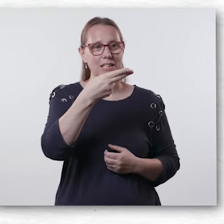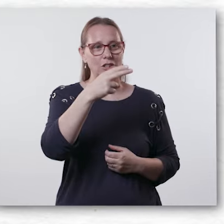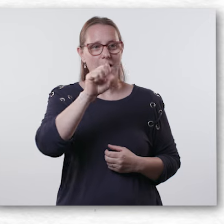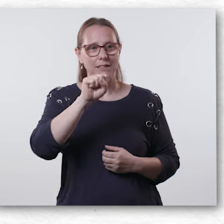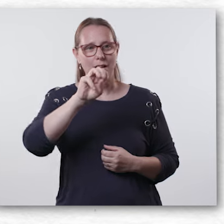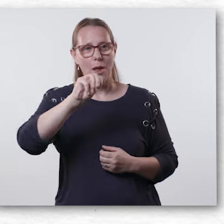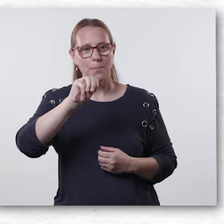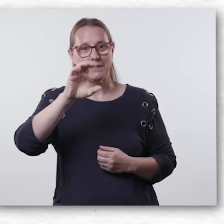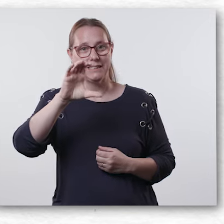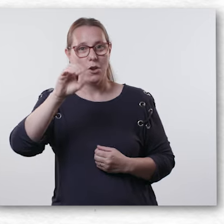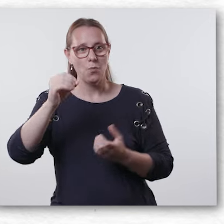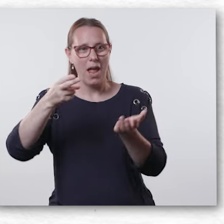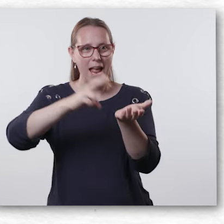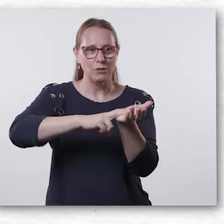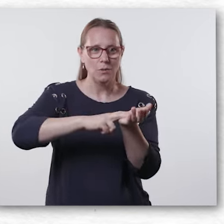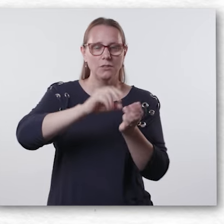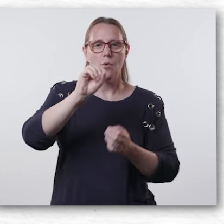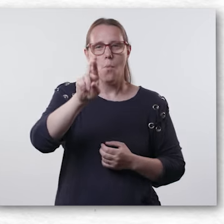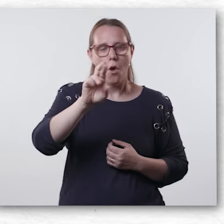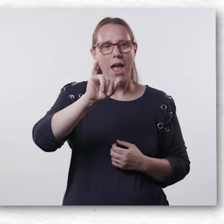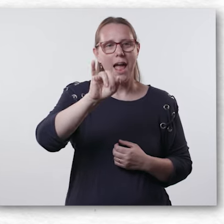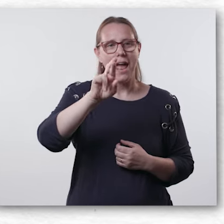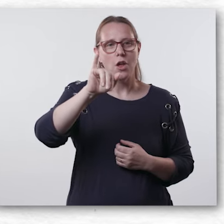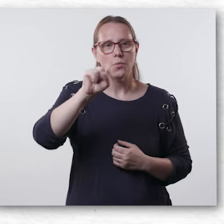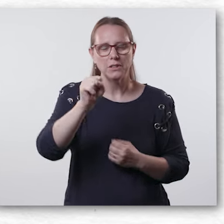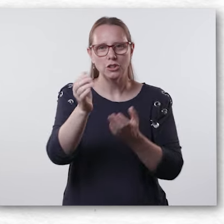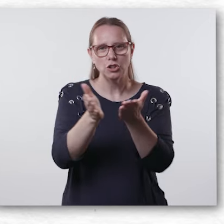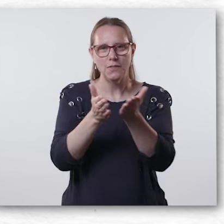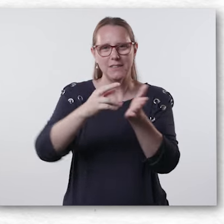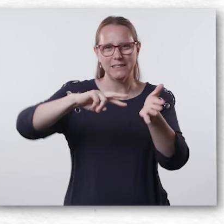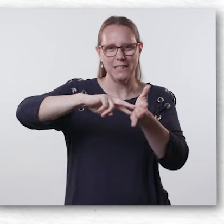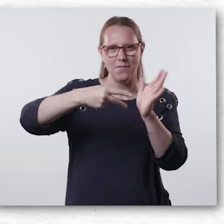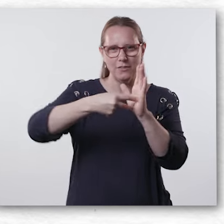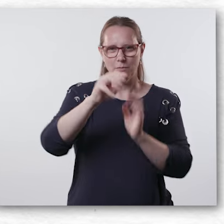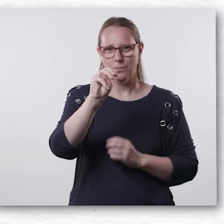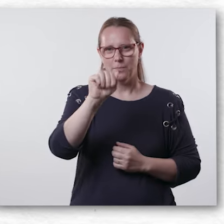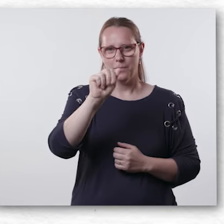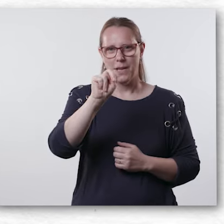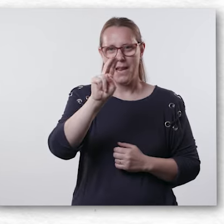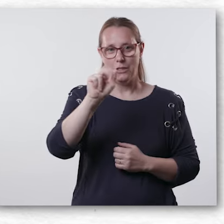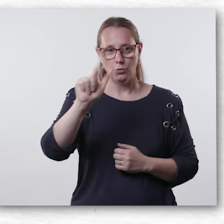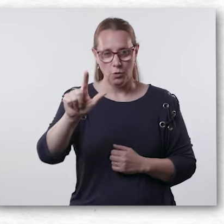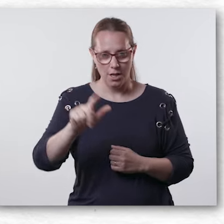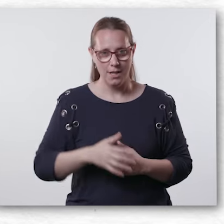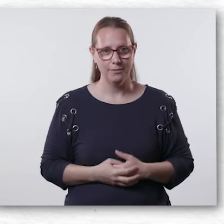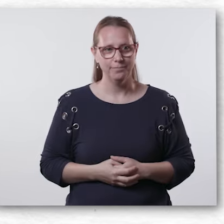the DHS MCO contract or the IRIS Service Definition Manual.